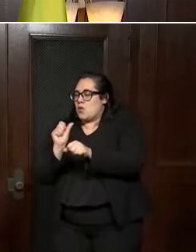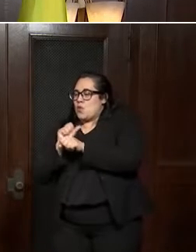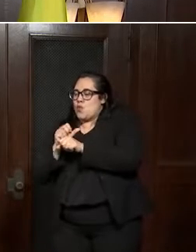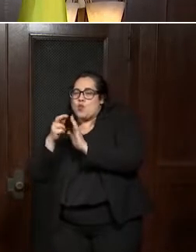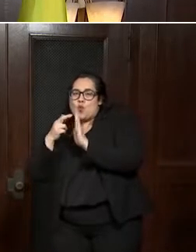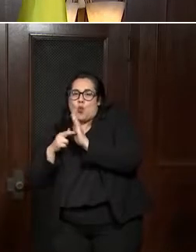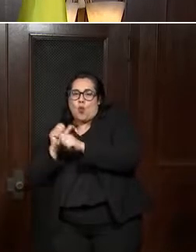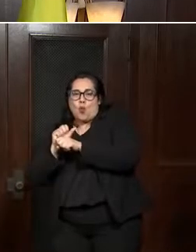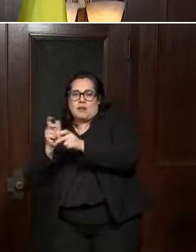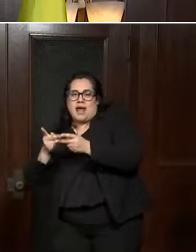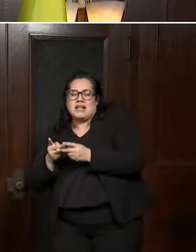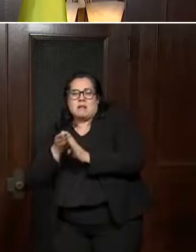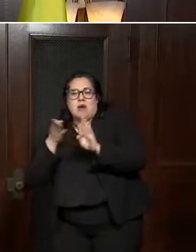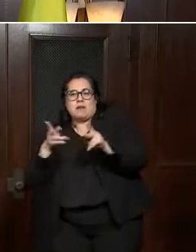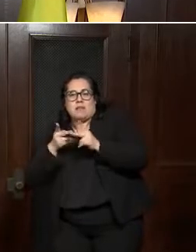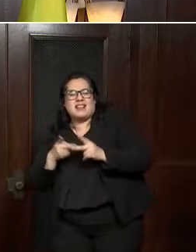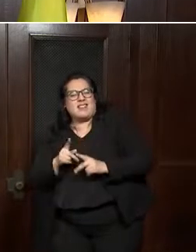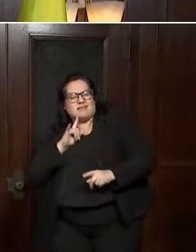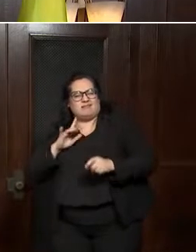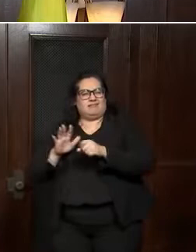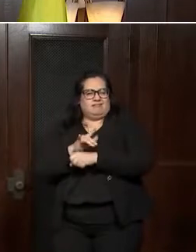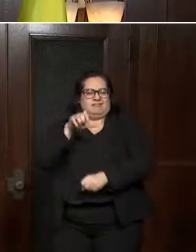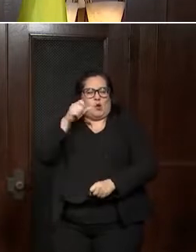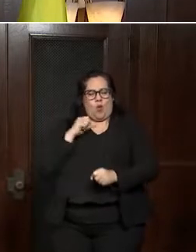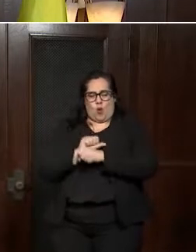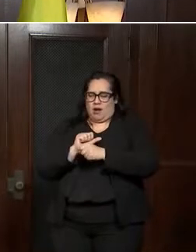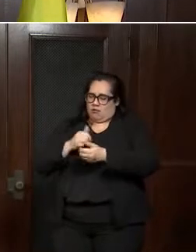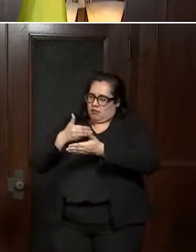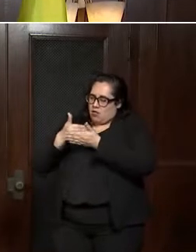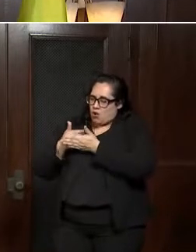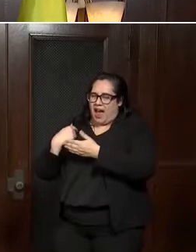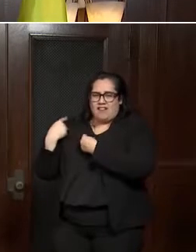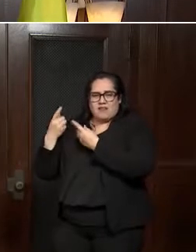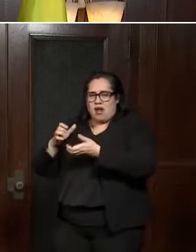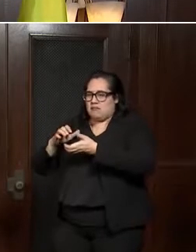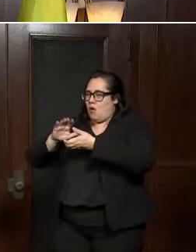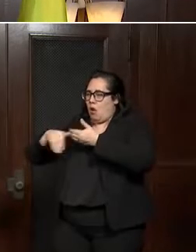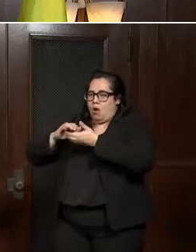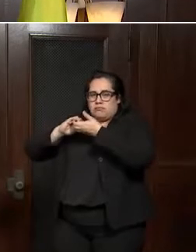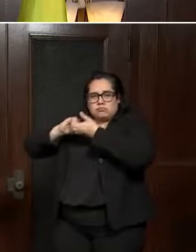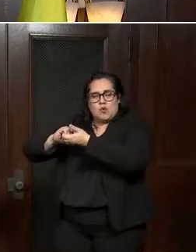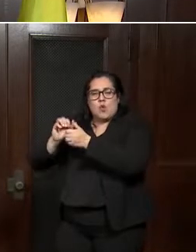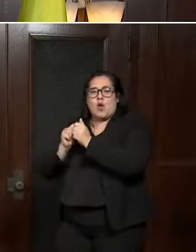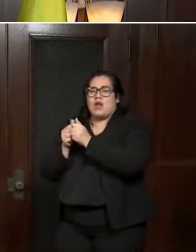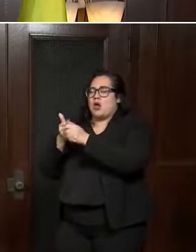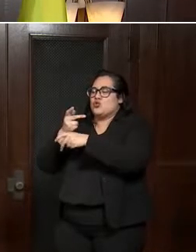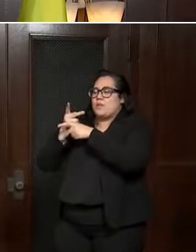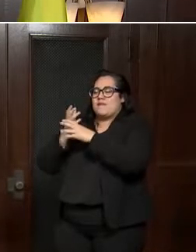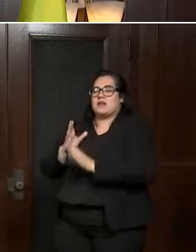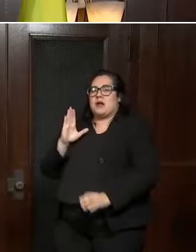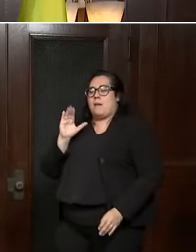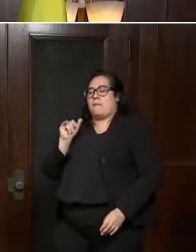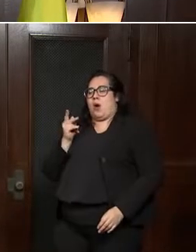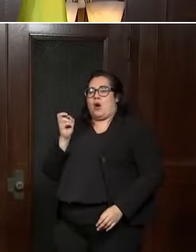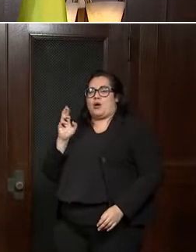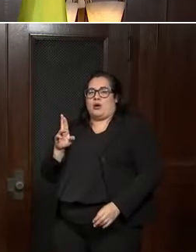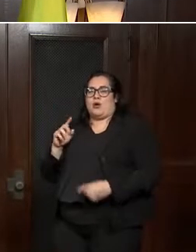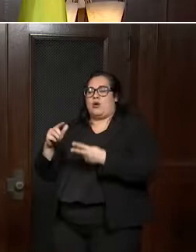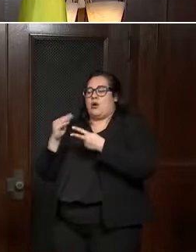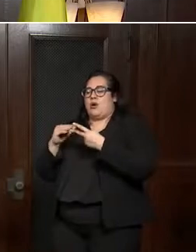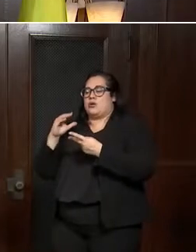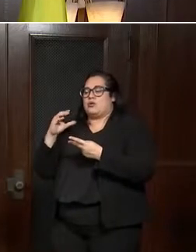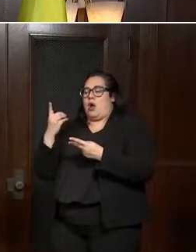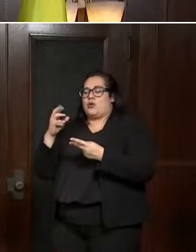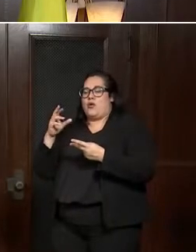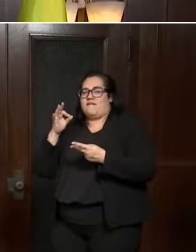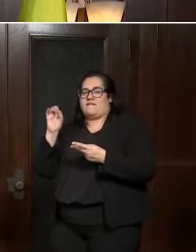and public places. So absolutely, we've been working very closely, and I've done that all hand in hand with Supervisor Barger, Dr. Ferrer. We're